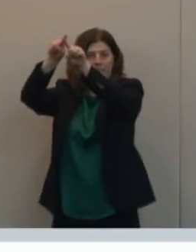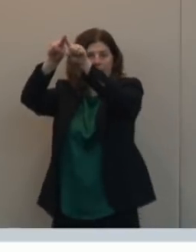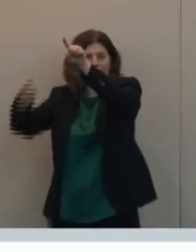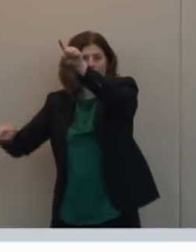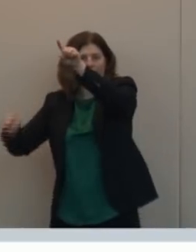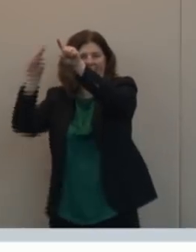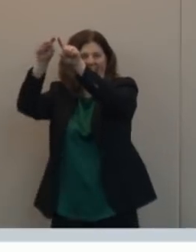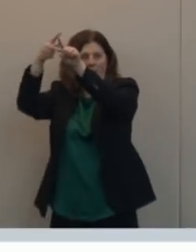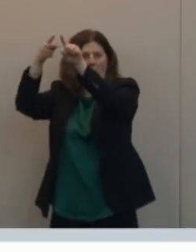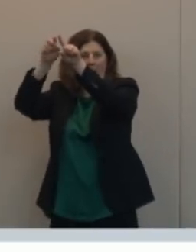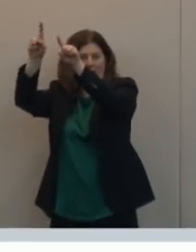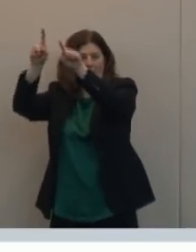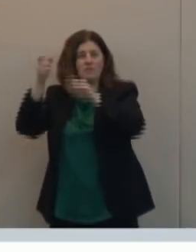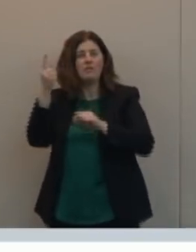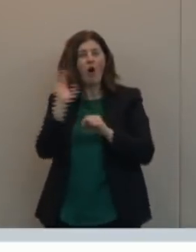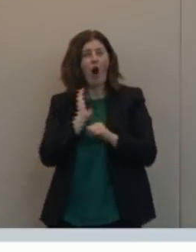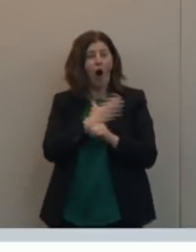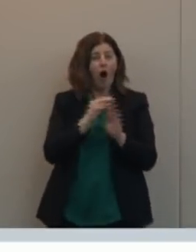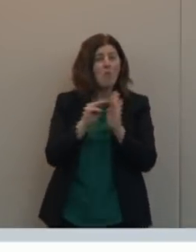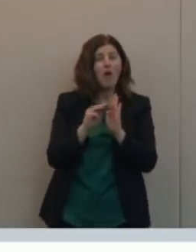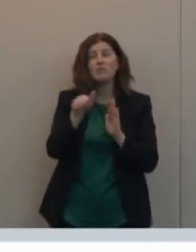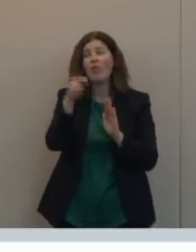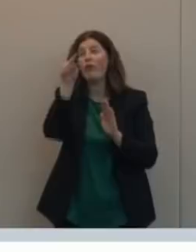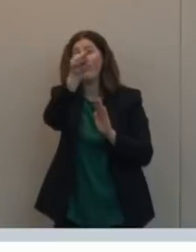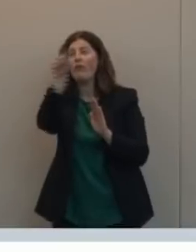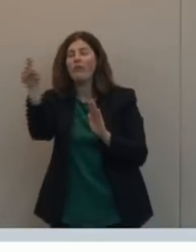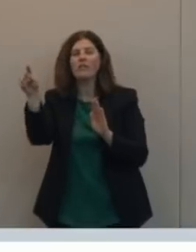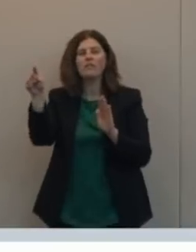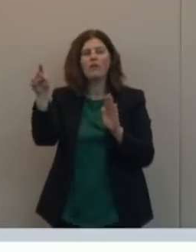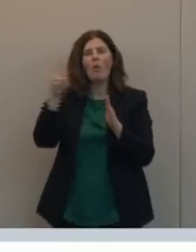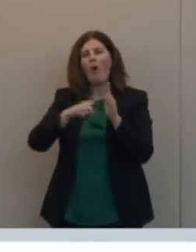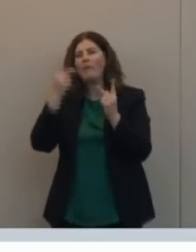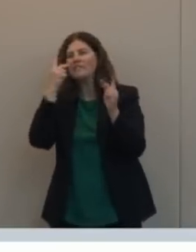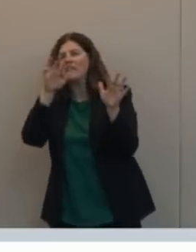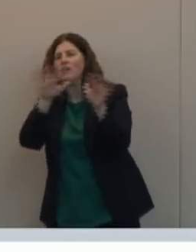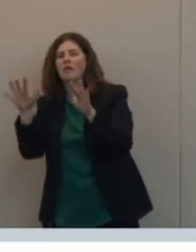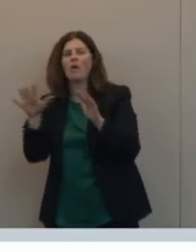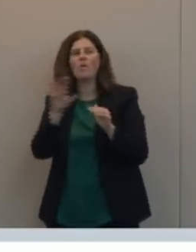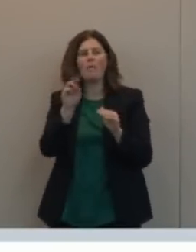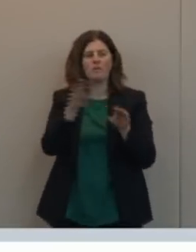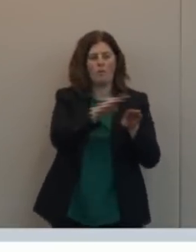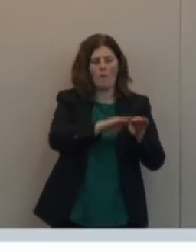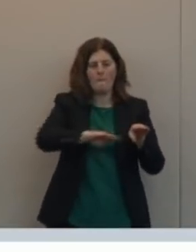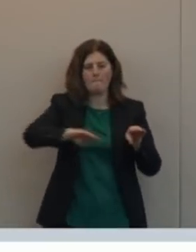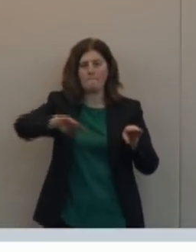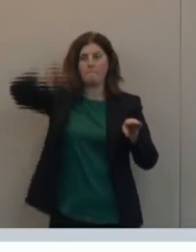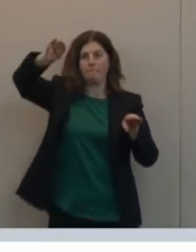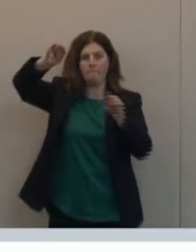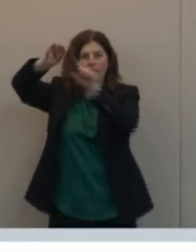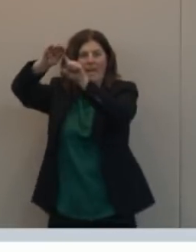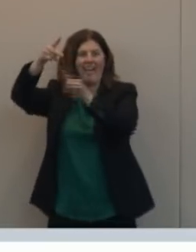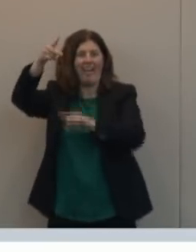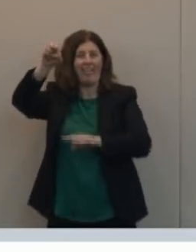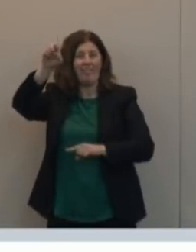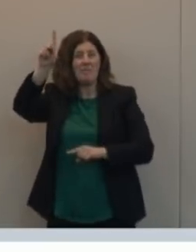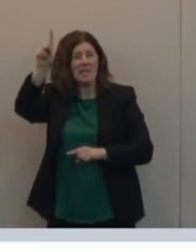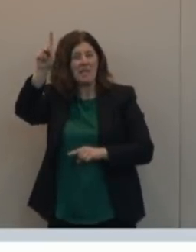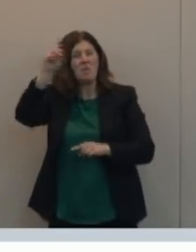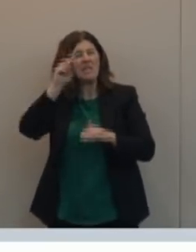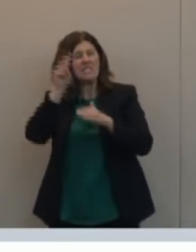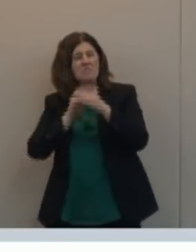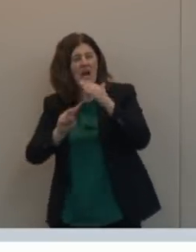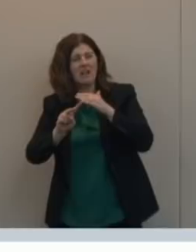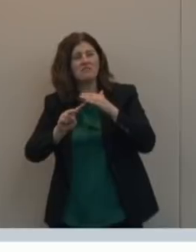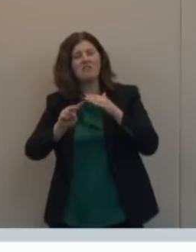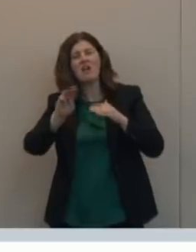our models and actually other models that are out there are kind of converging on New Mexico, that the peak could be as late as late May.